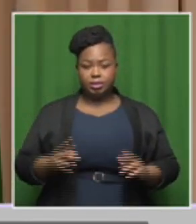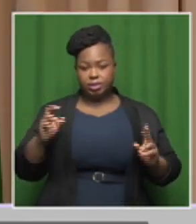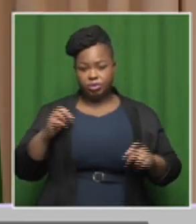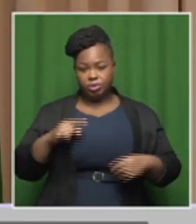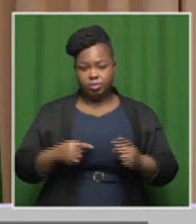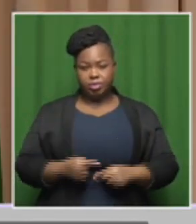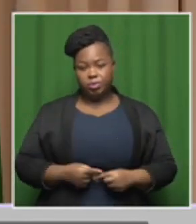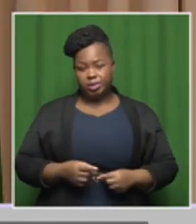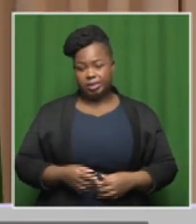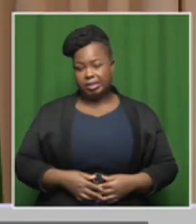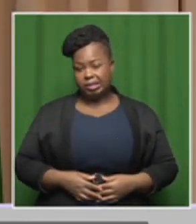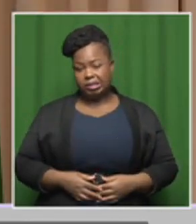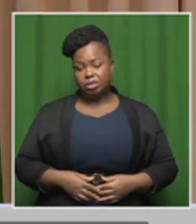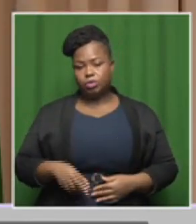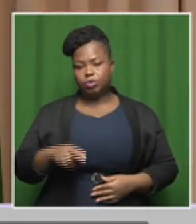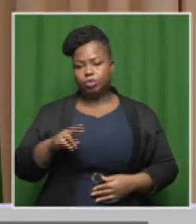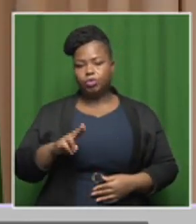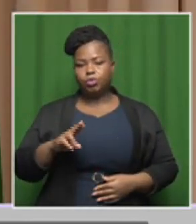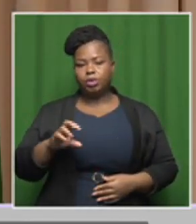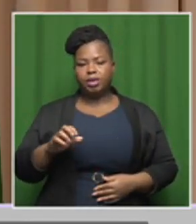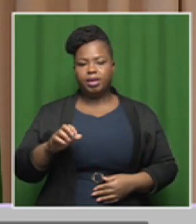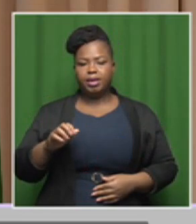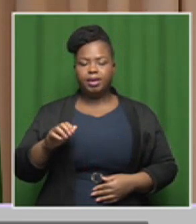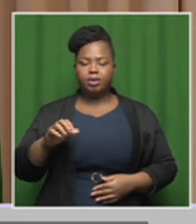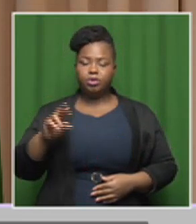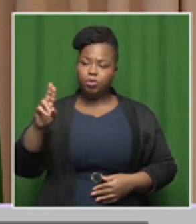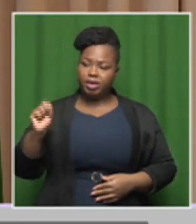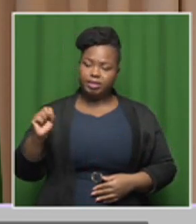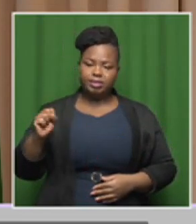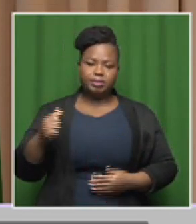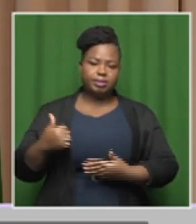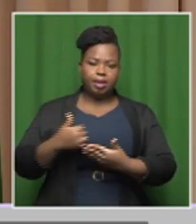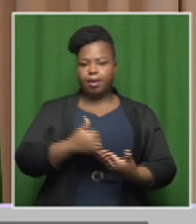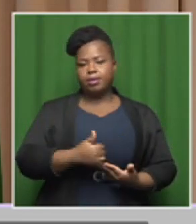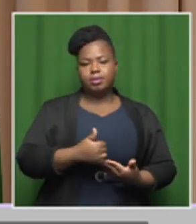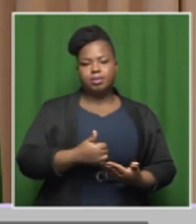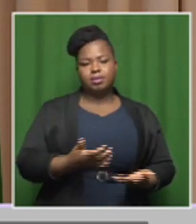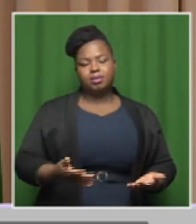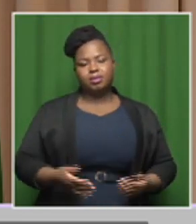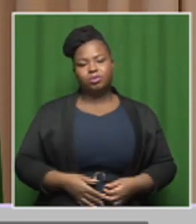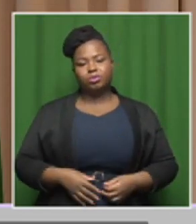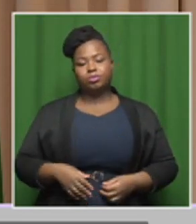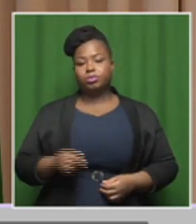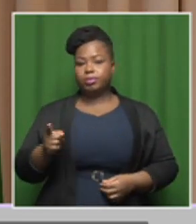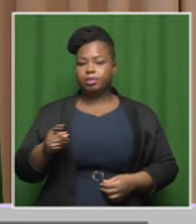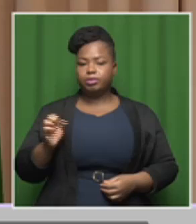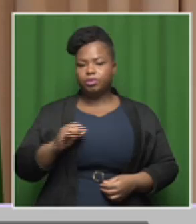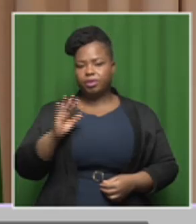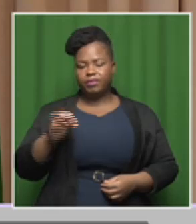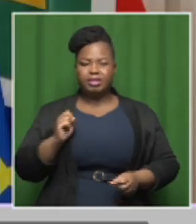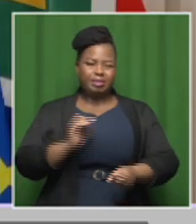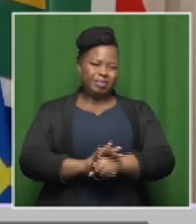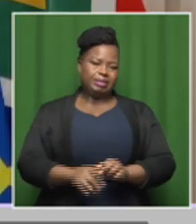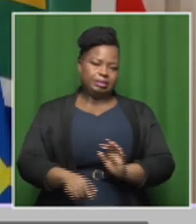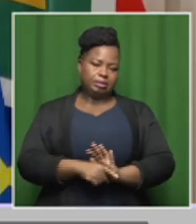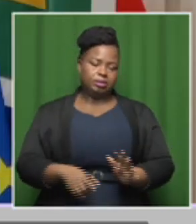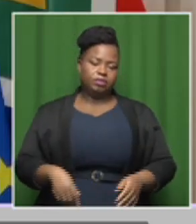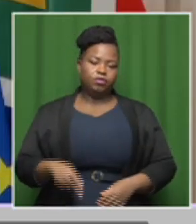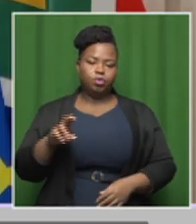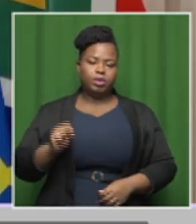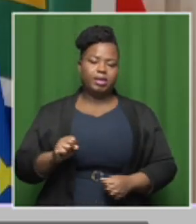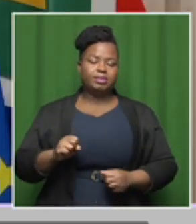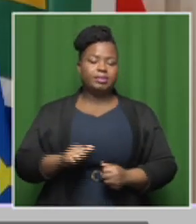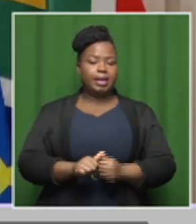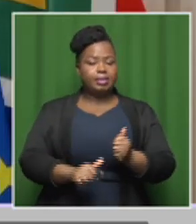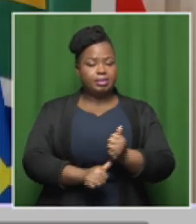of scrapping US aid. This is another thing, and South Africa being very adversely affected by this, and